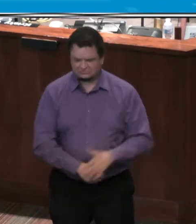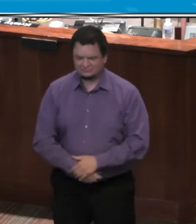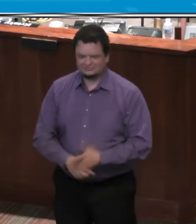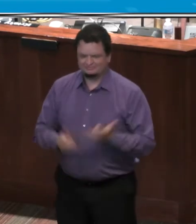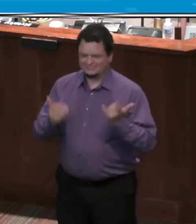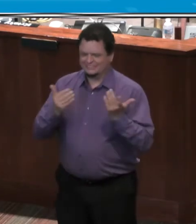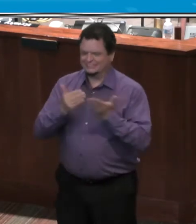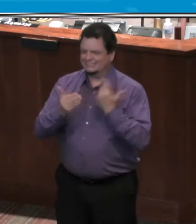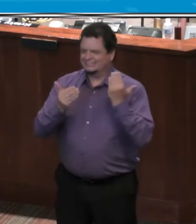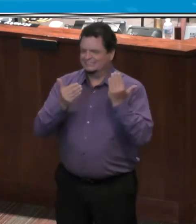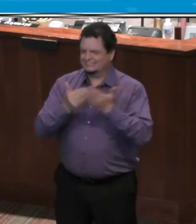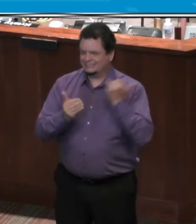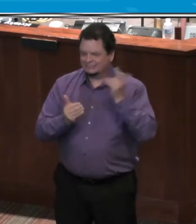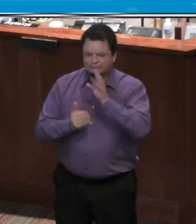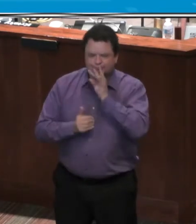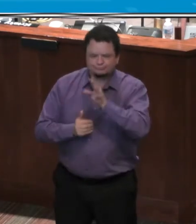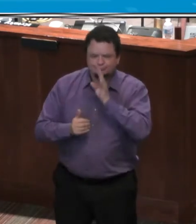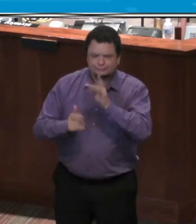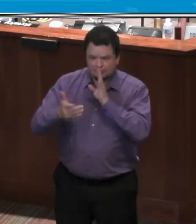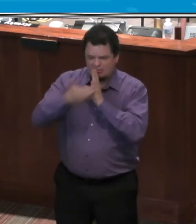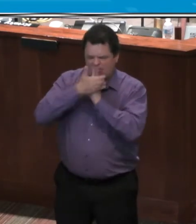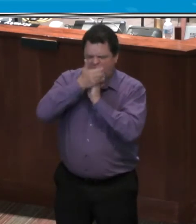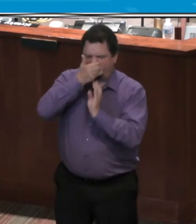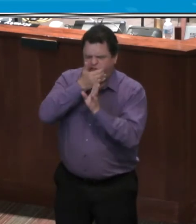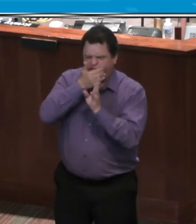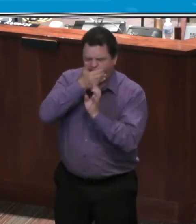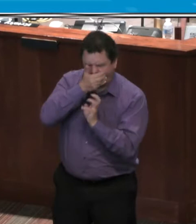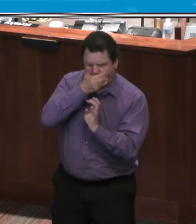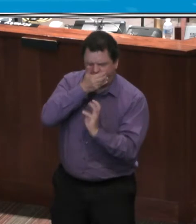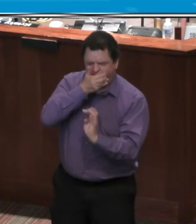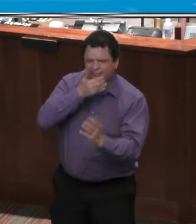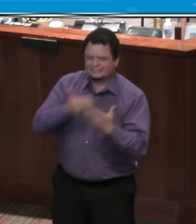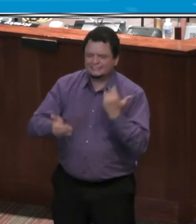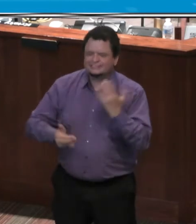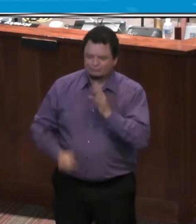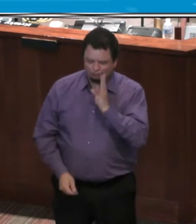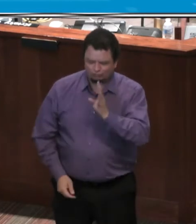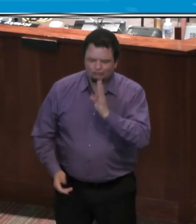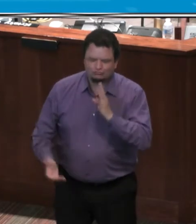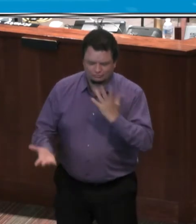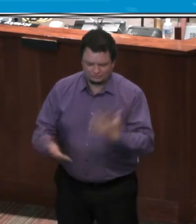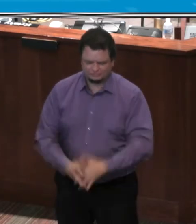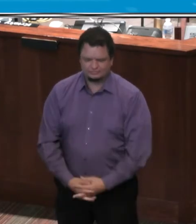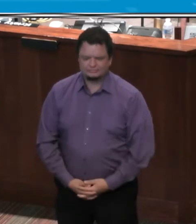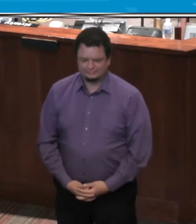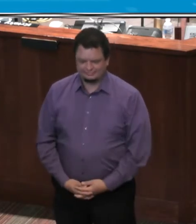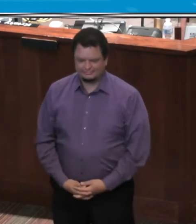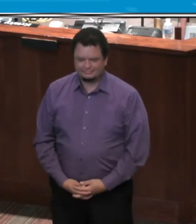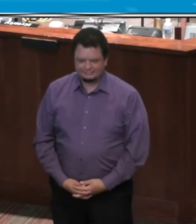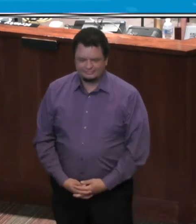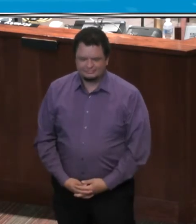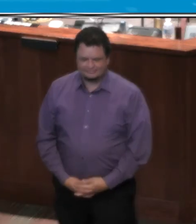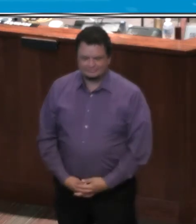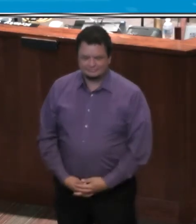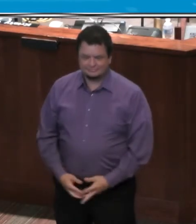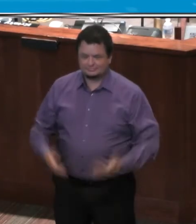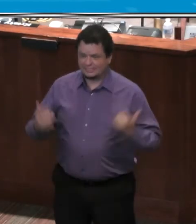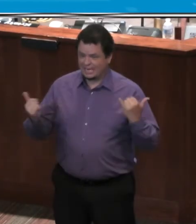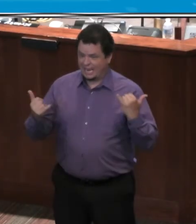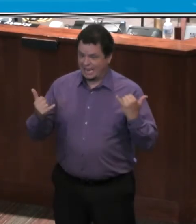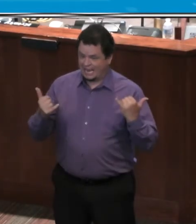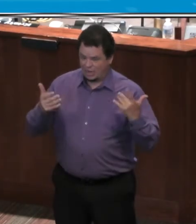First up is approval of the agenda. Board members, you have that in your packet. I hope you've had a chance to look at it.